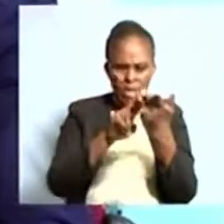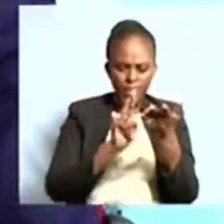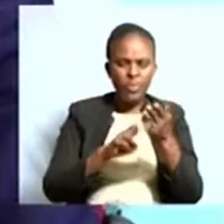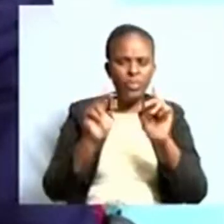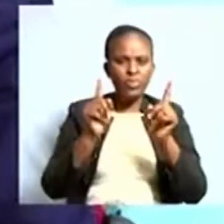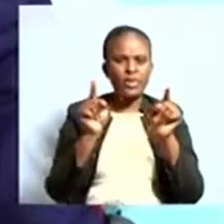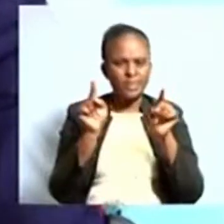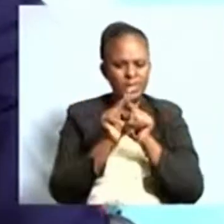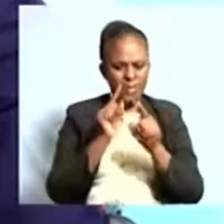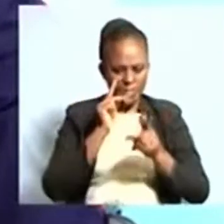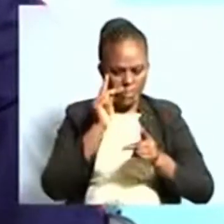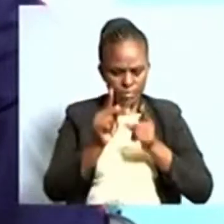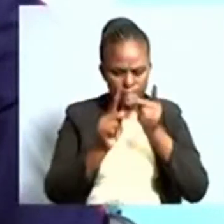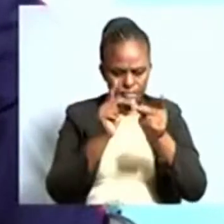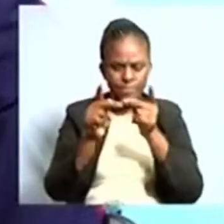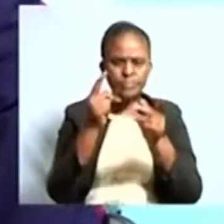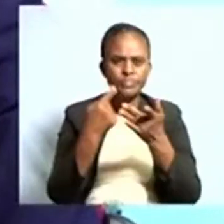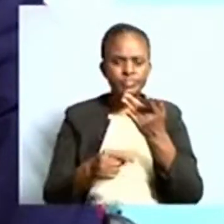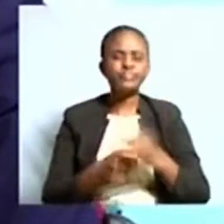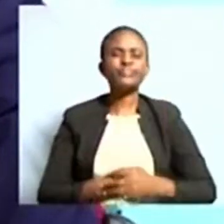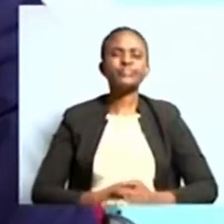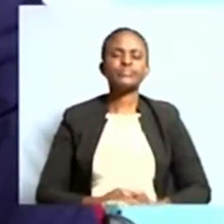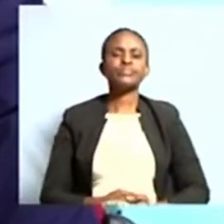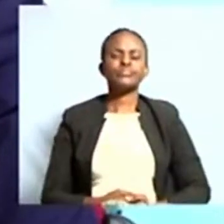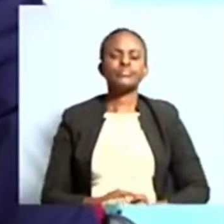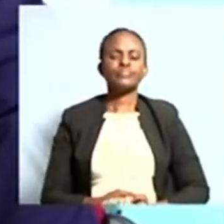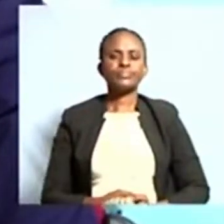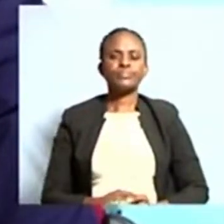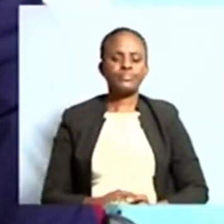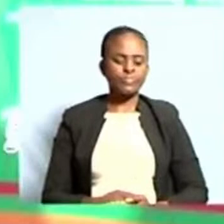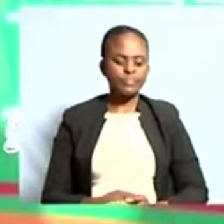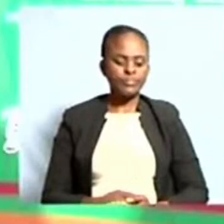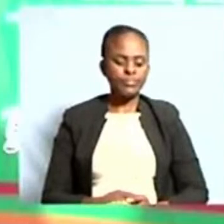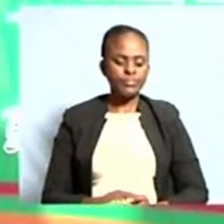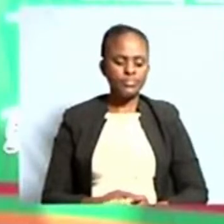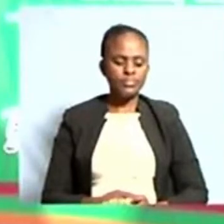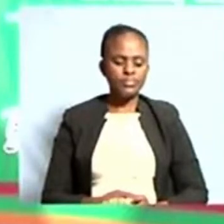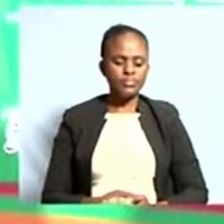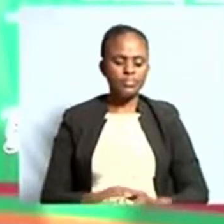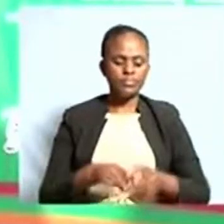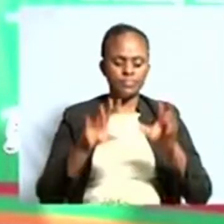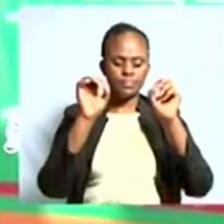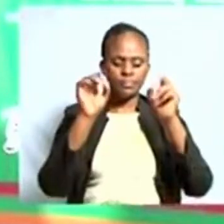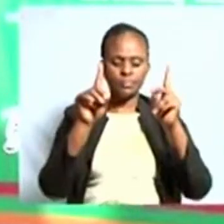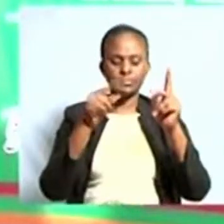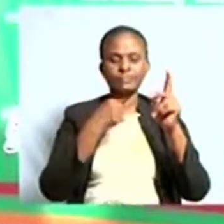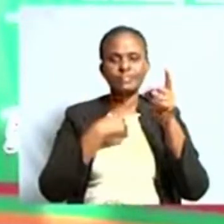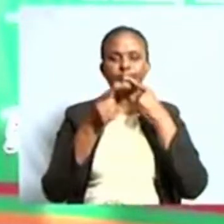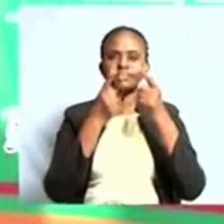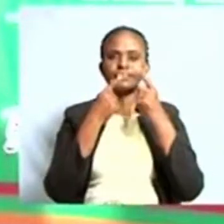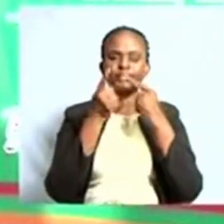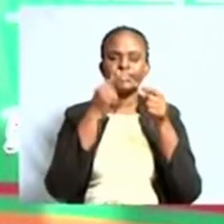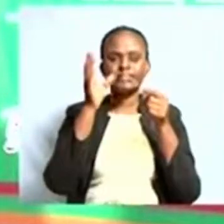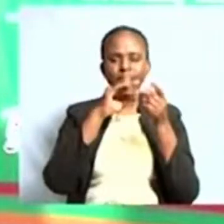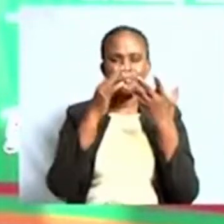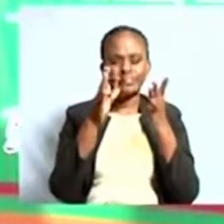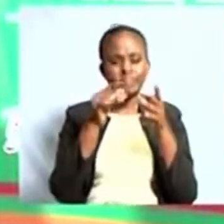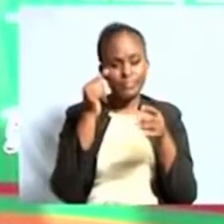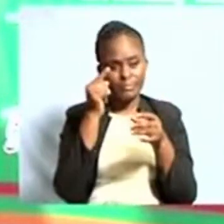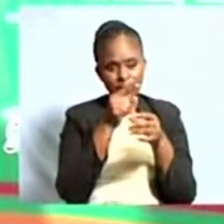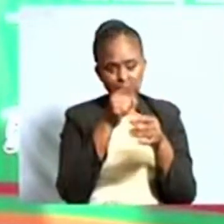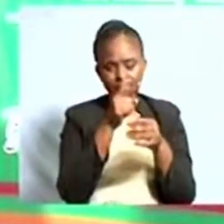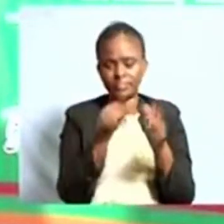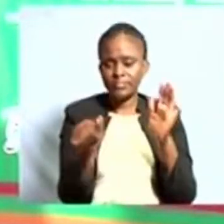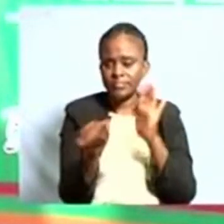the procedures that need to be taken? Okay, like I mentioned, let me mention it again. Intellectual property, these are private